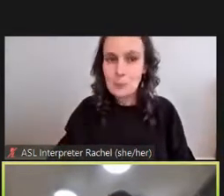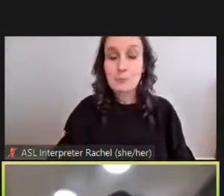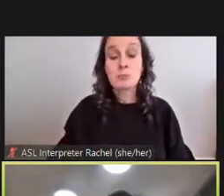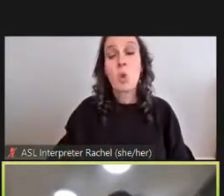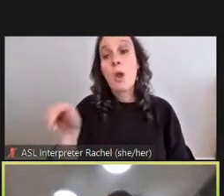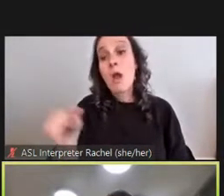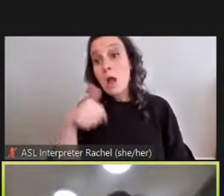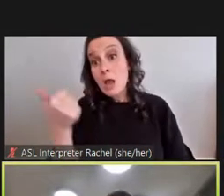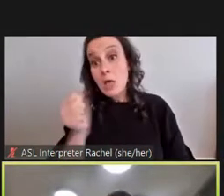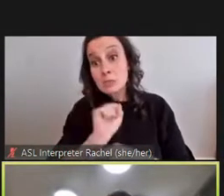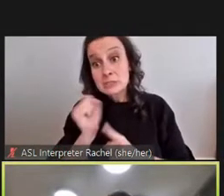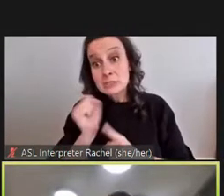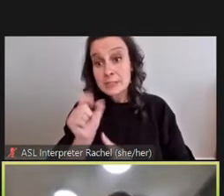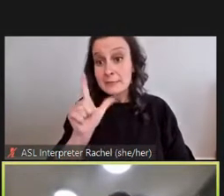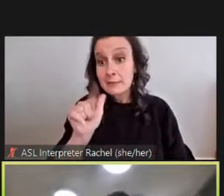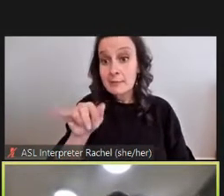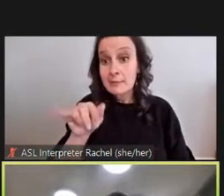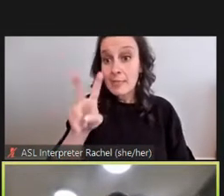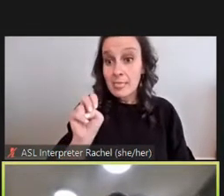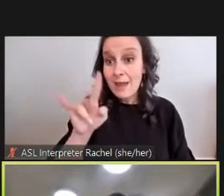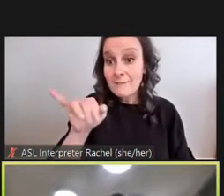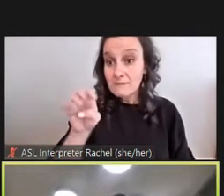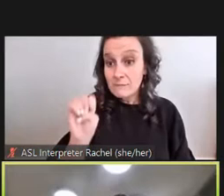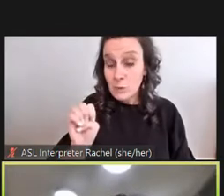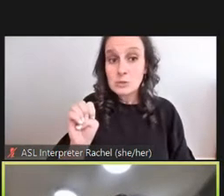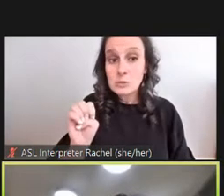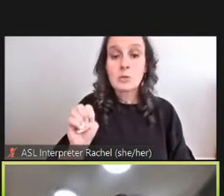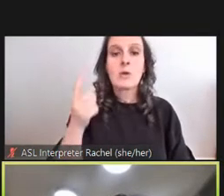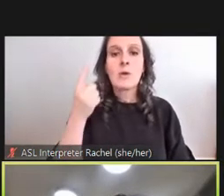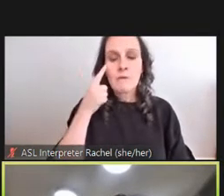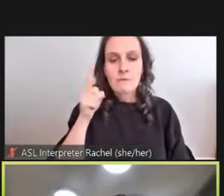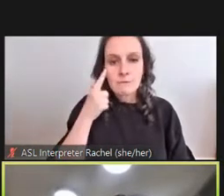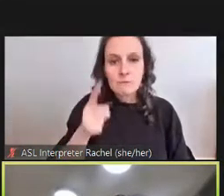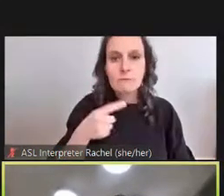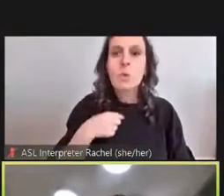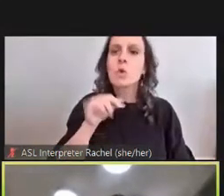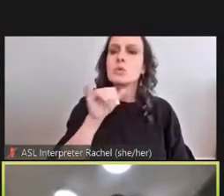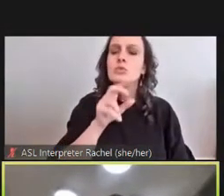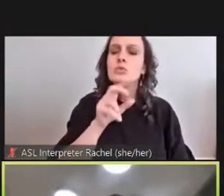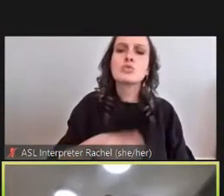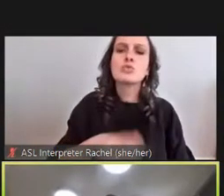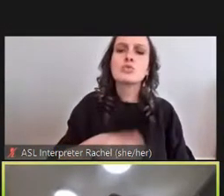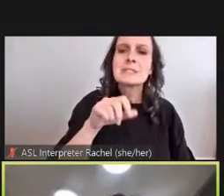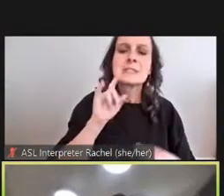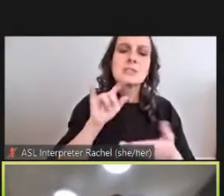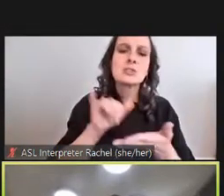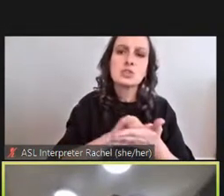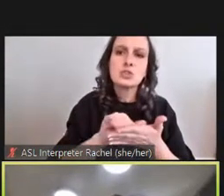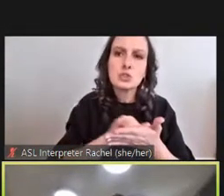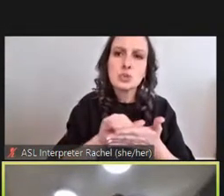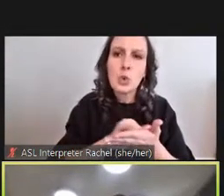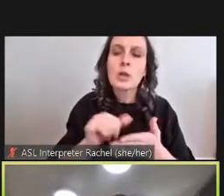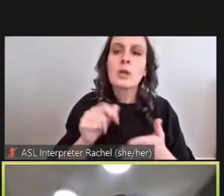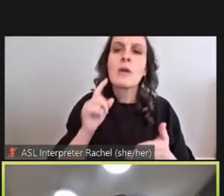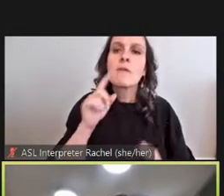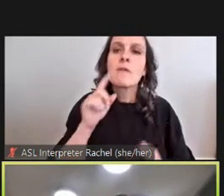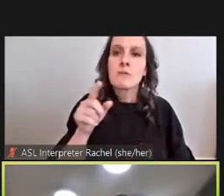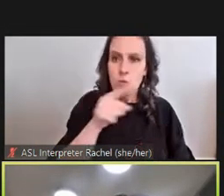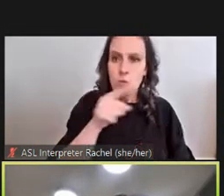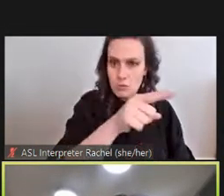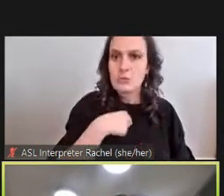case where LiveVoice is in use are the Jewish Holland tours in New York. So tour guides are using